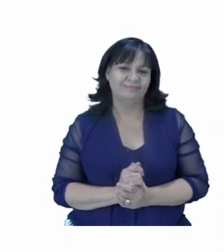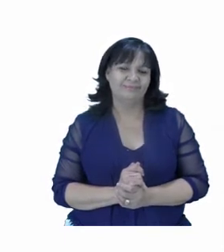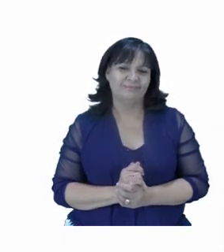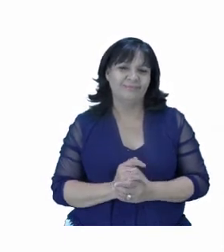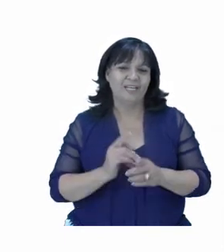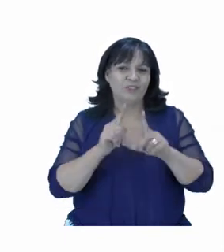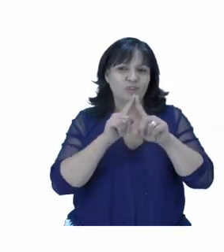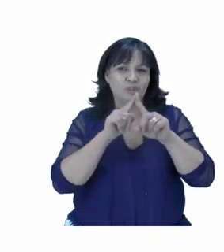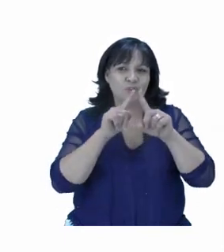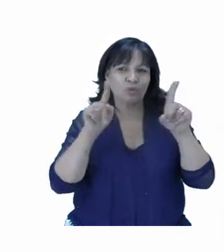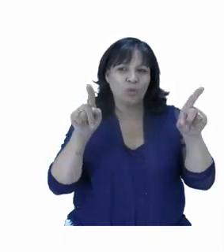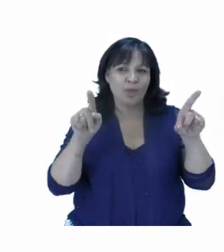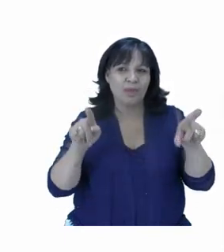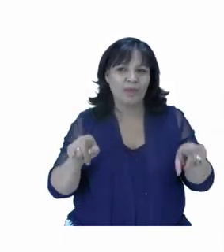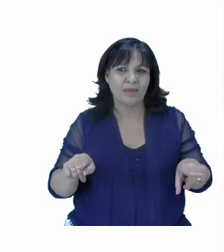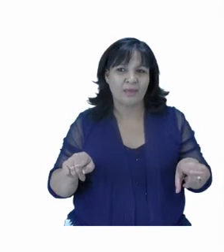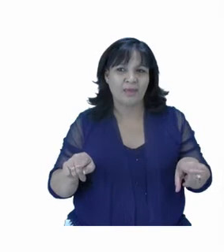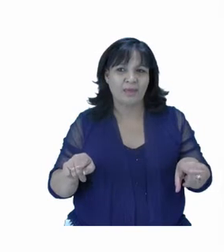Square.